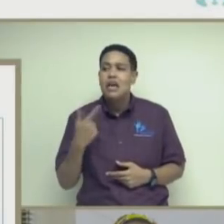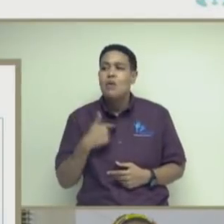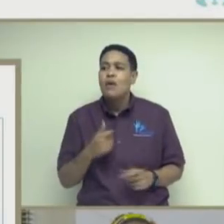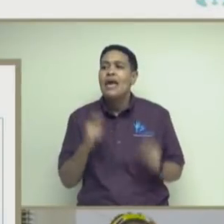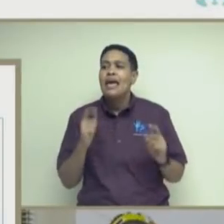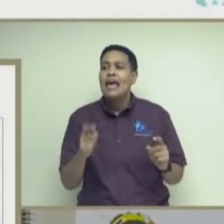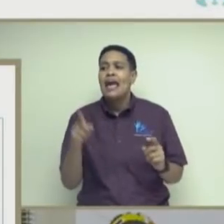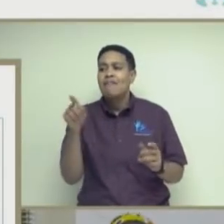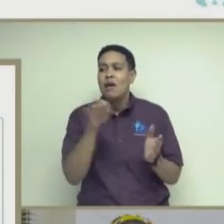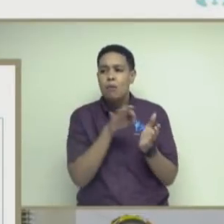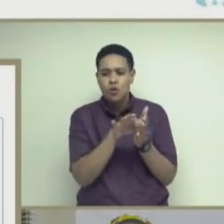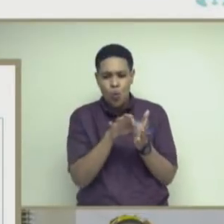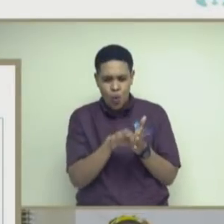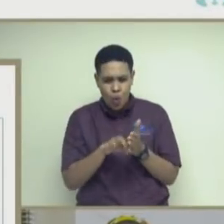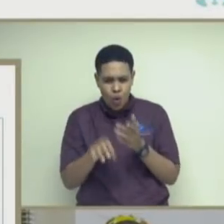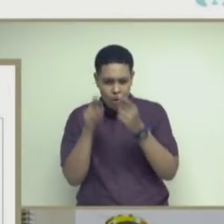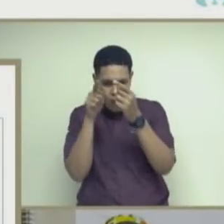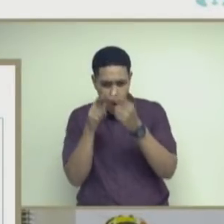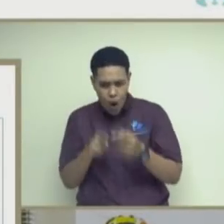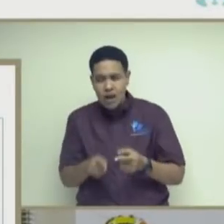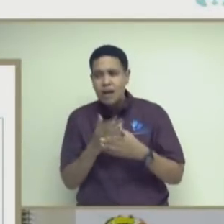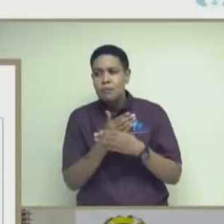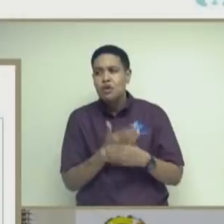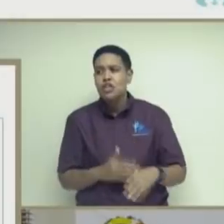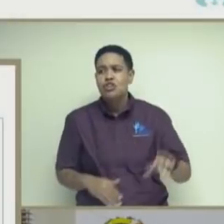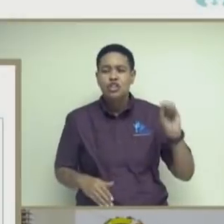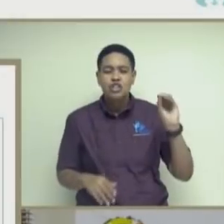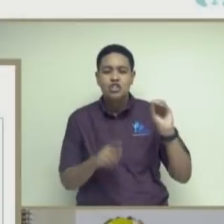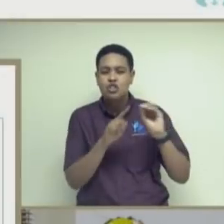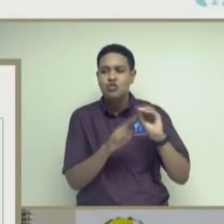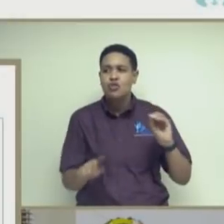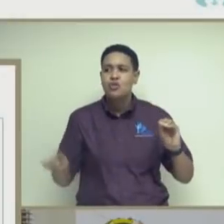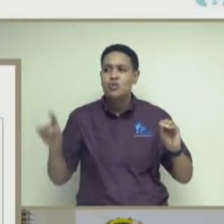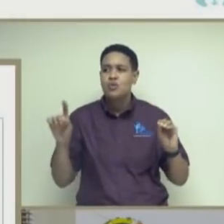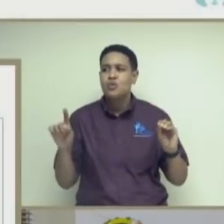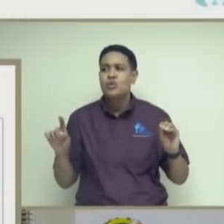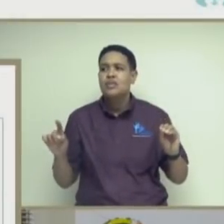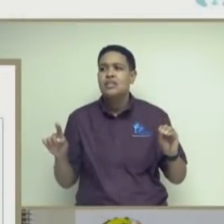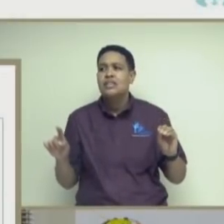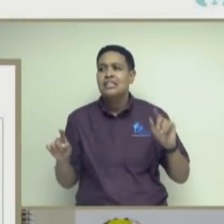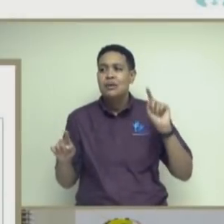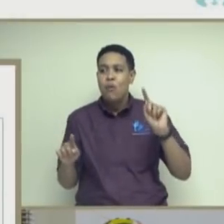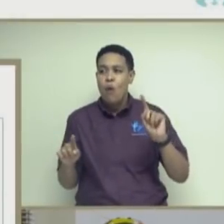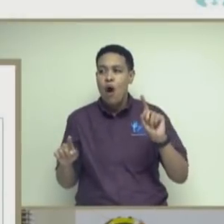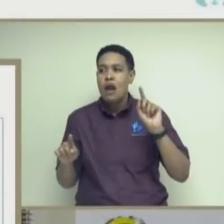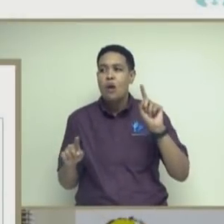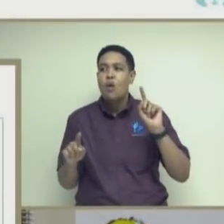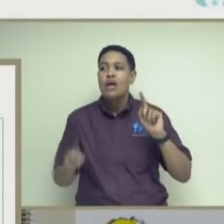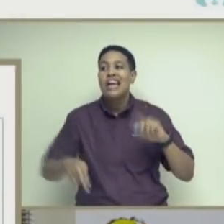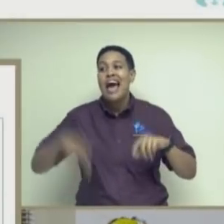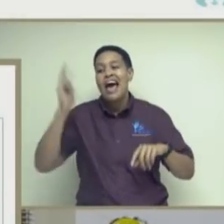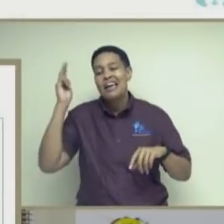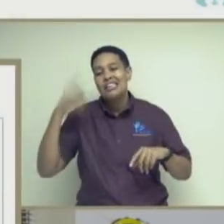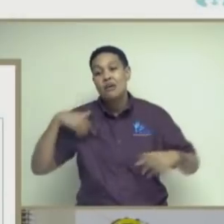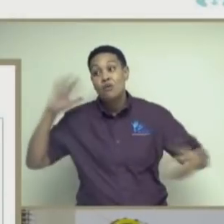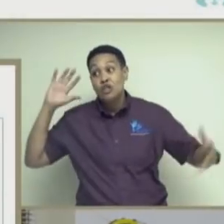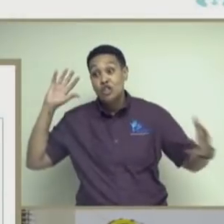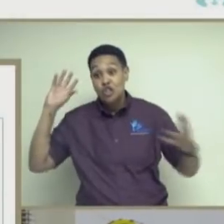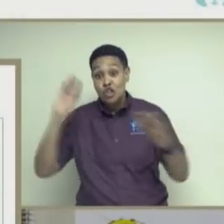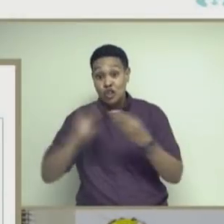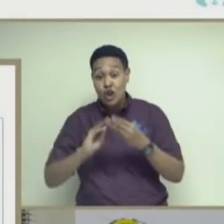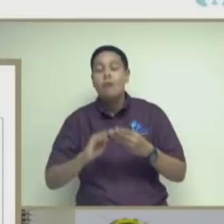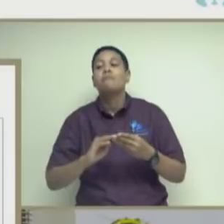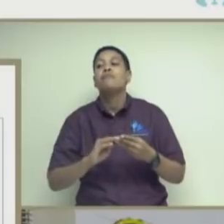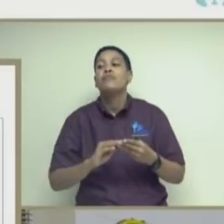gave them a score between 0 and 1, with 1 being the highest. Then we summed all of those,